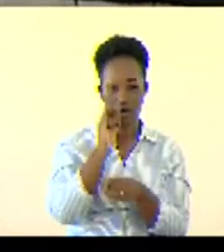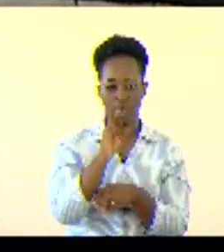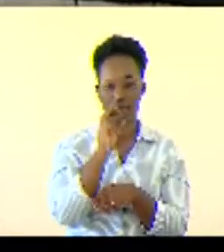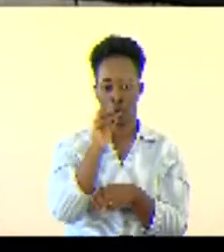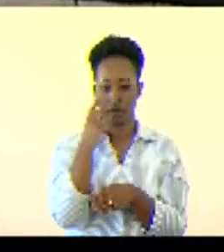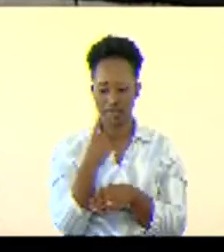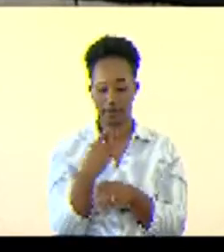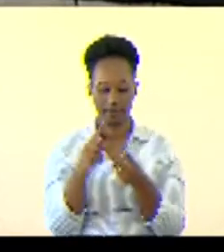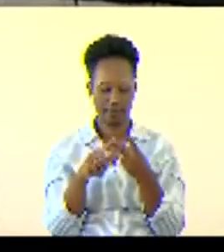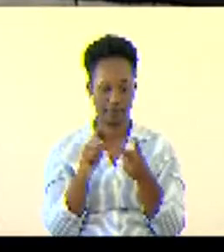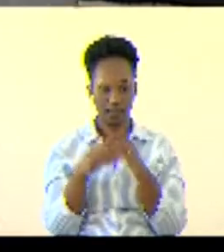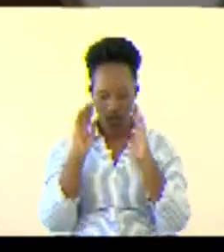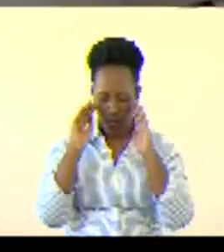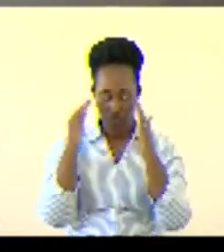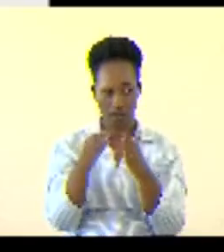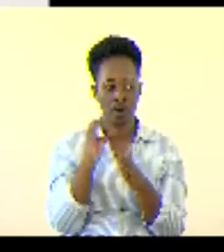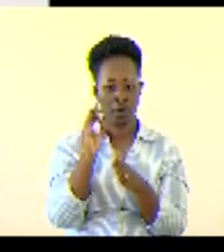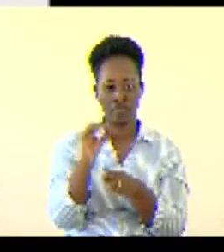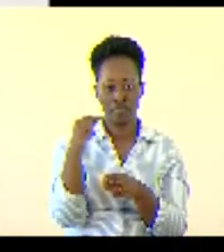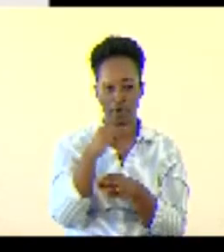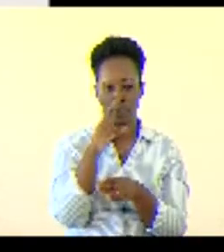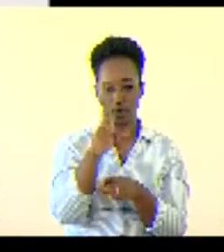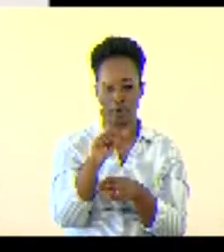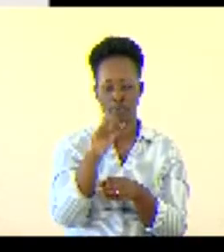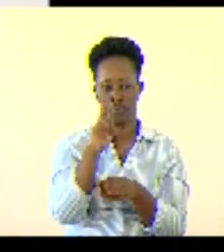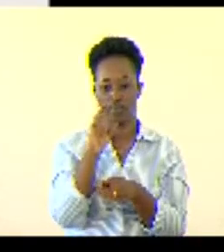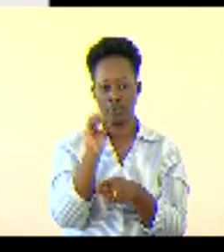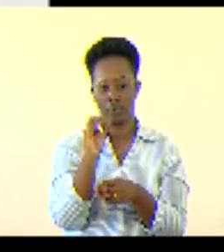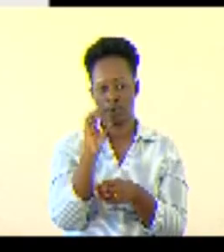we have concentration of glucose, we have